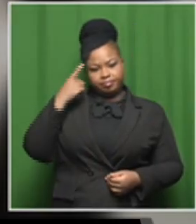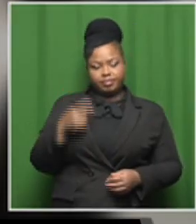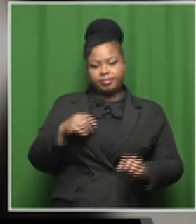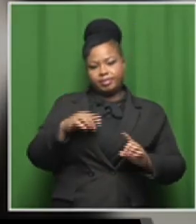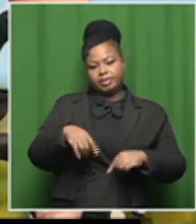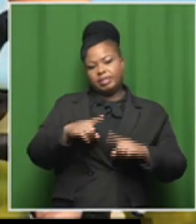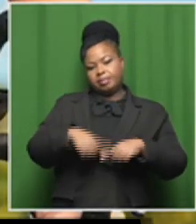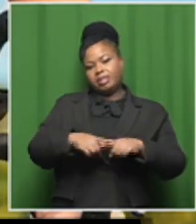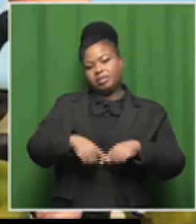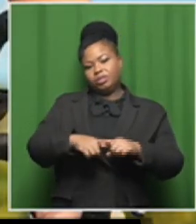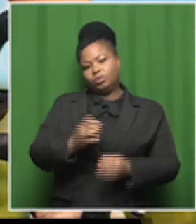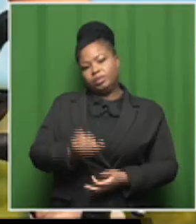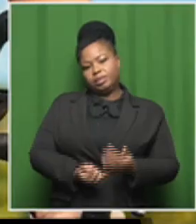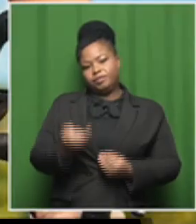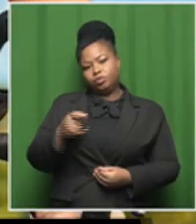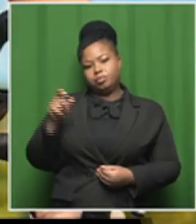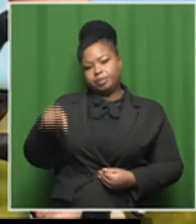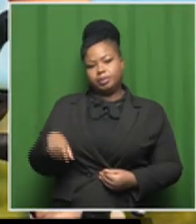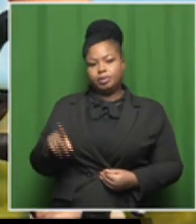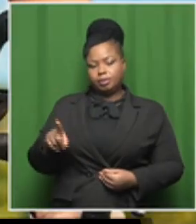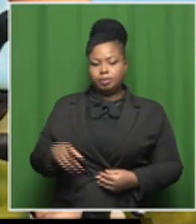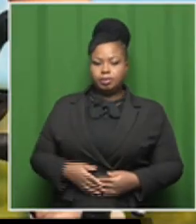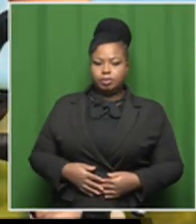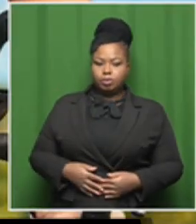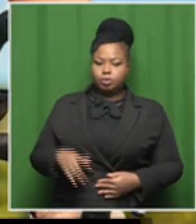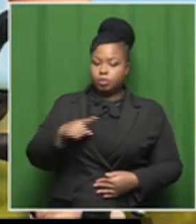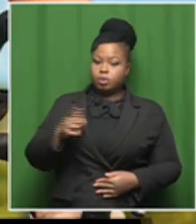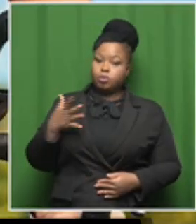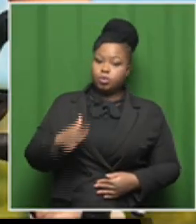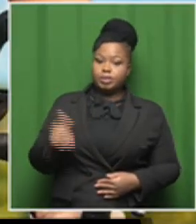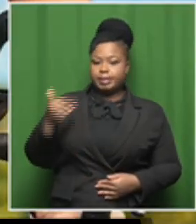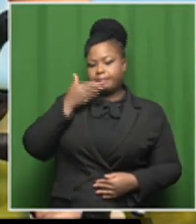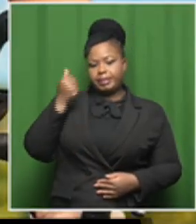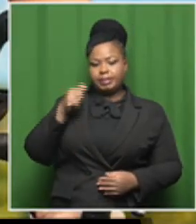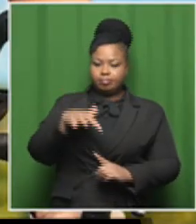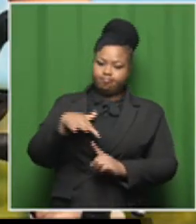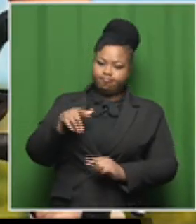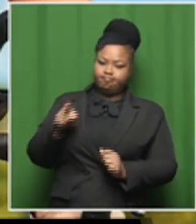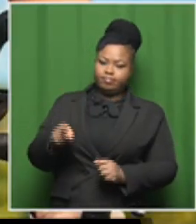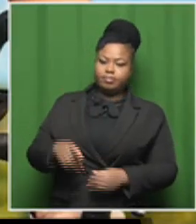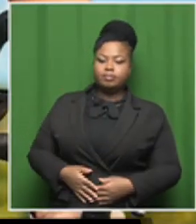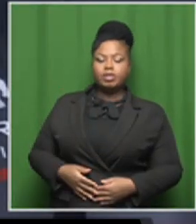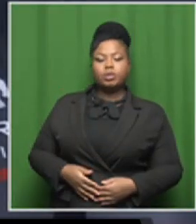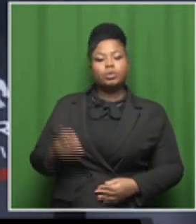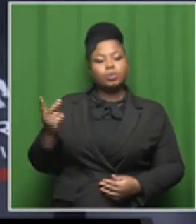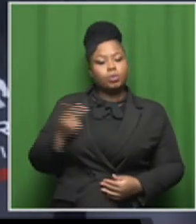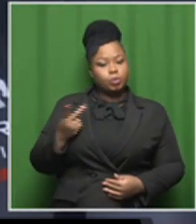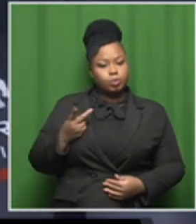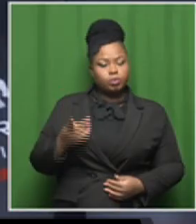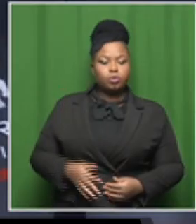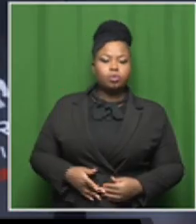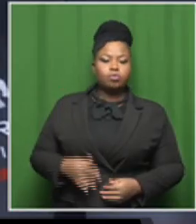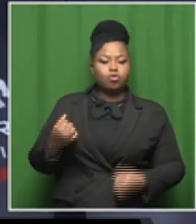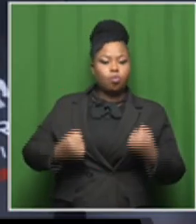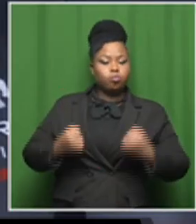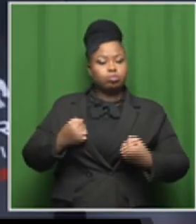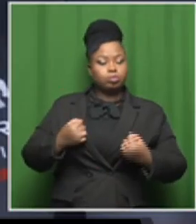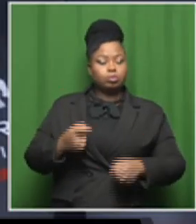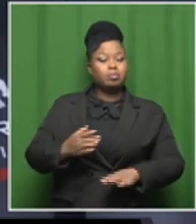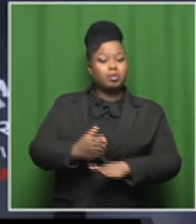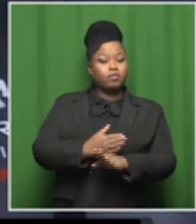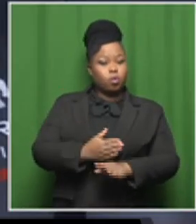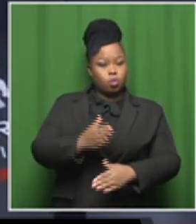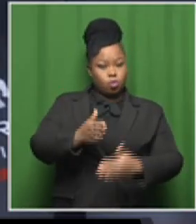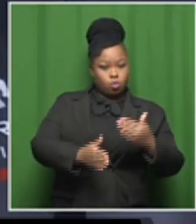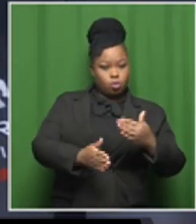individual athlete themselves. The idea is to get there in the best condition possible, but also during the race to complete it, you need to make